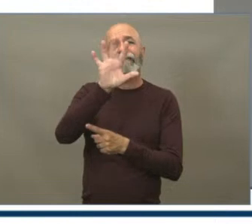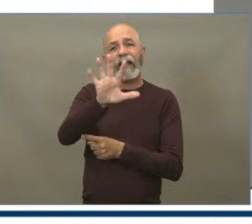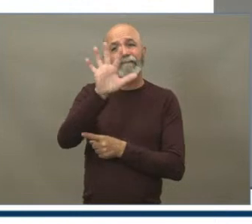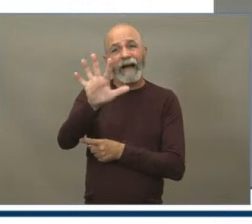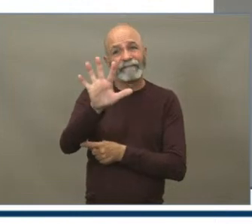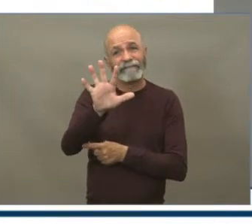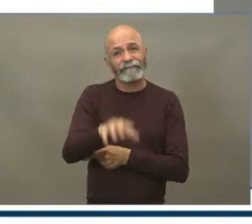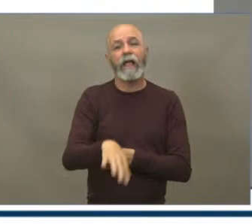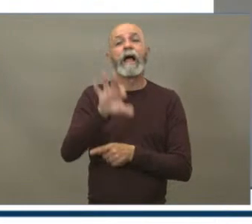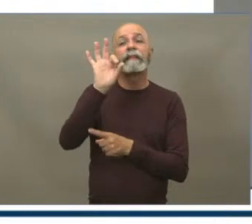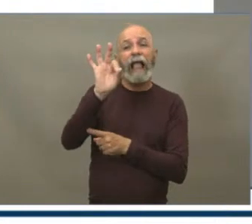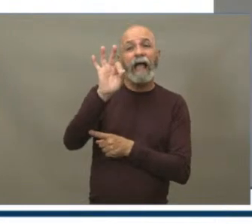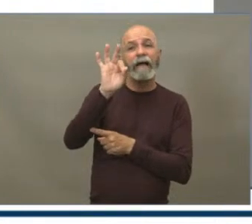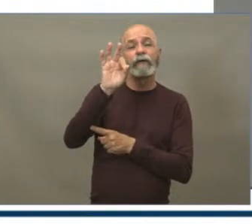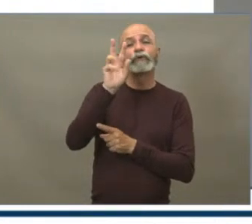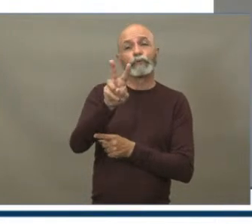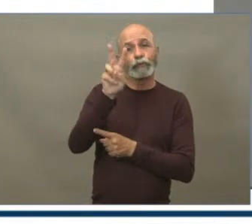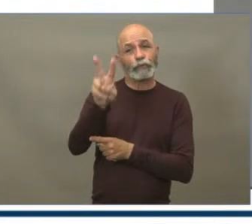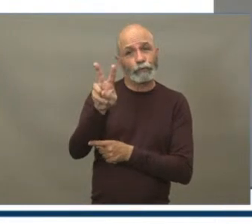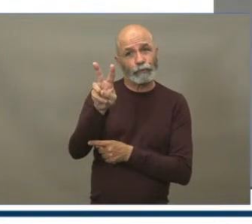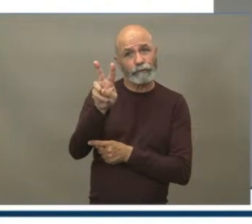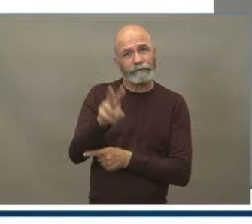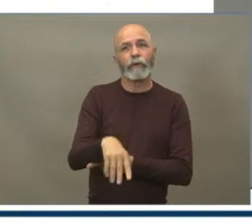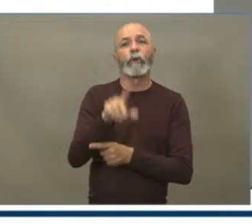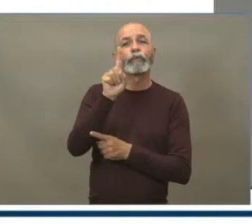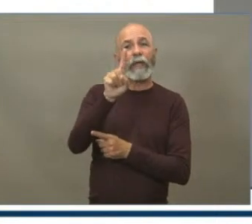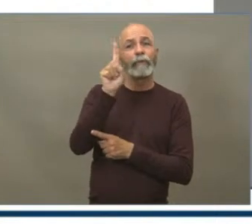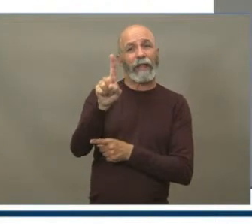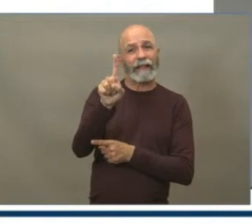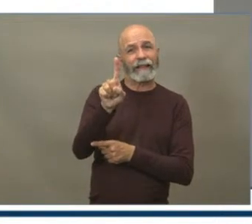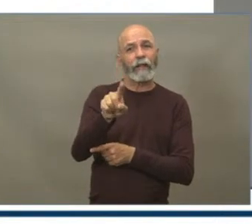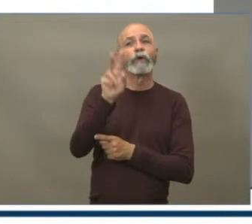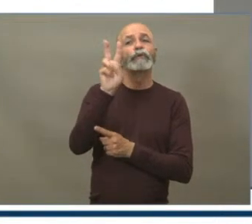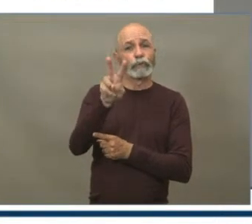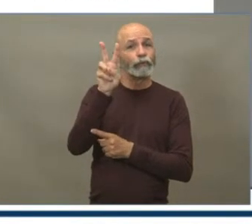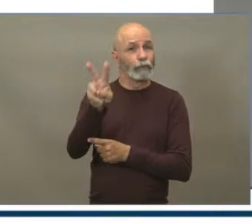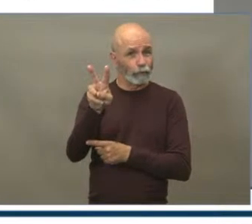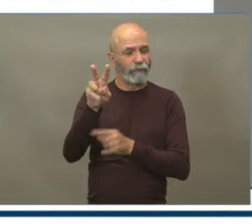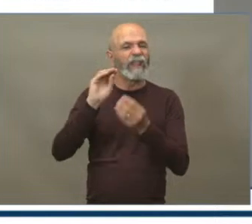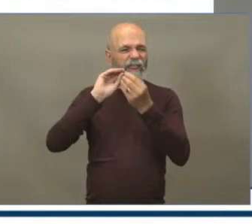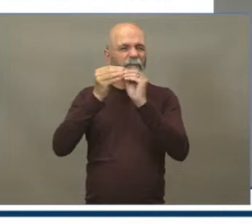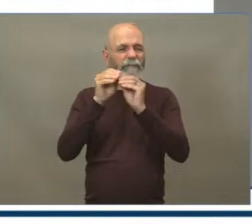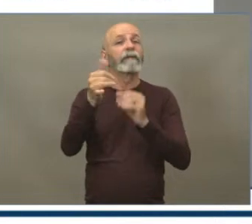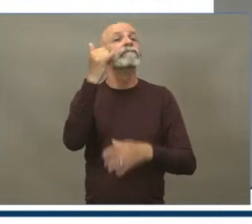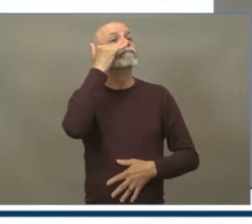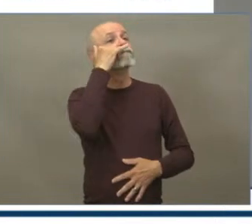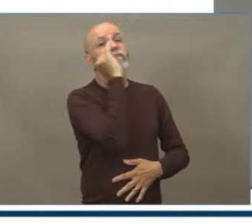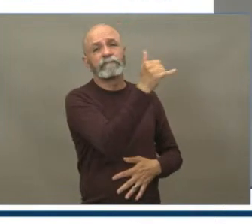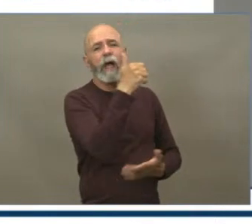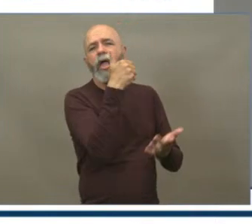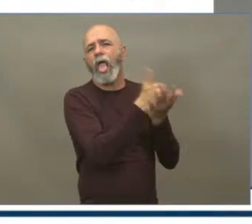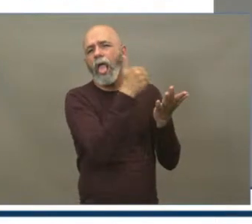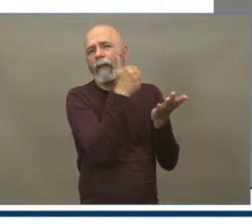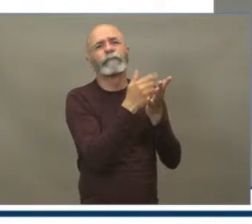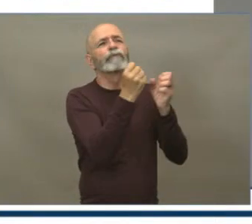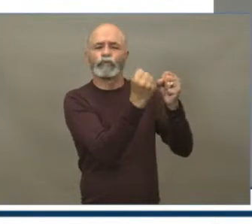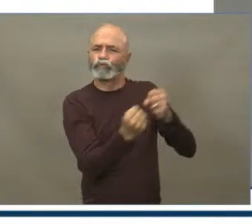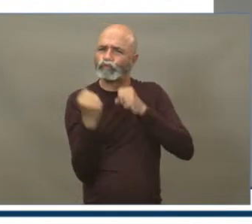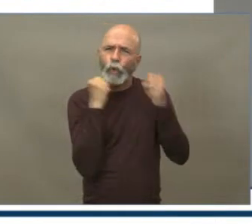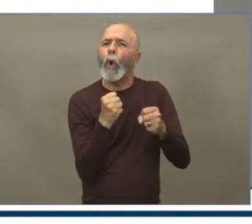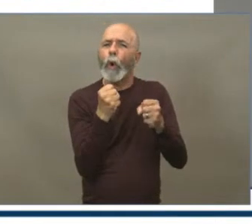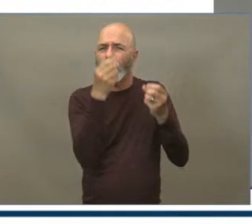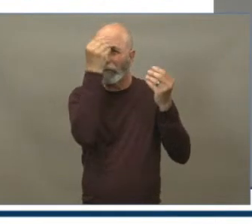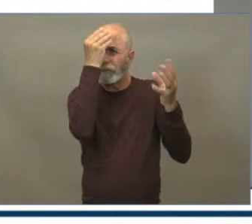1-855-922-1122 for mental health and addiction support. We can stay strong, but we need to do it together. Check in on